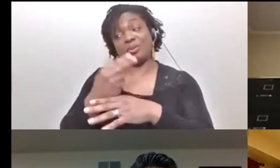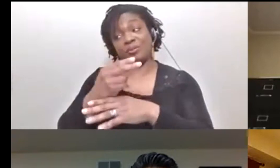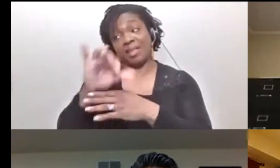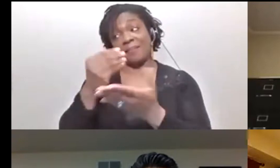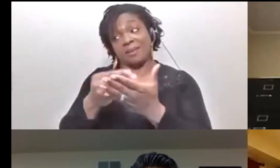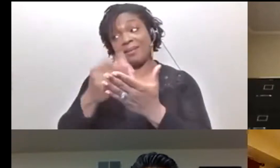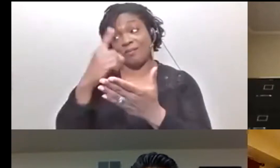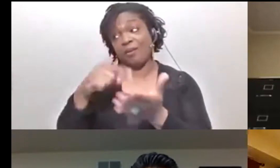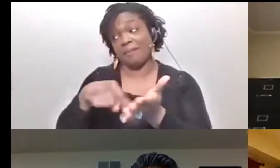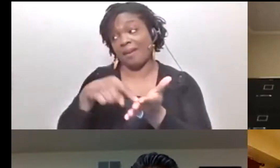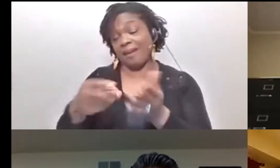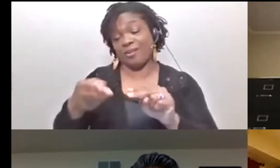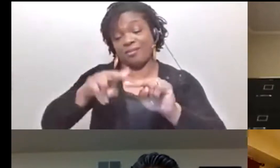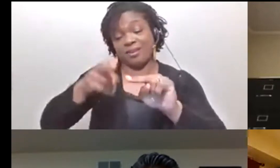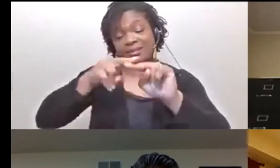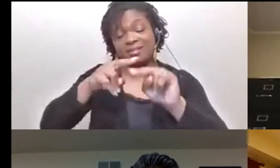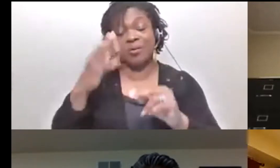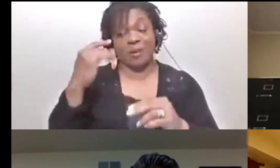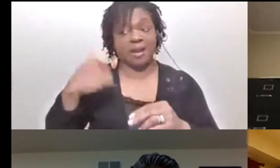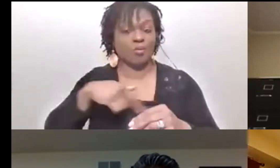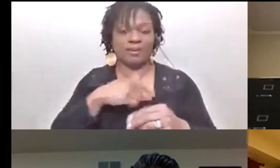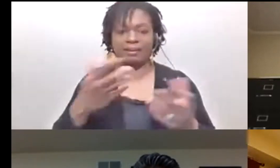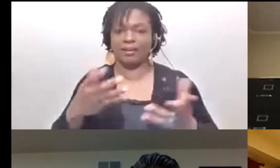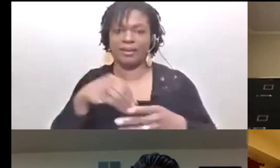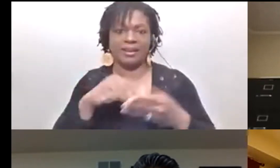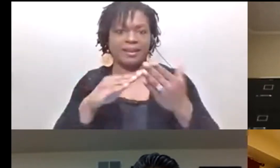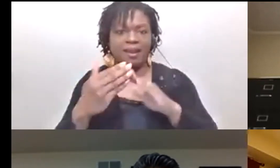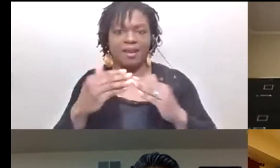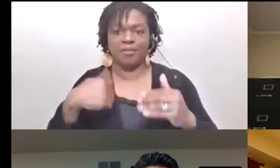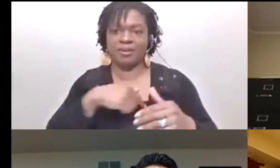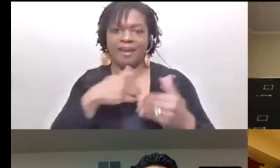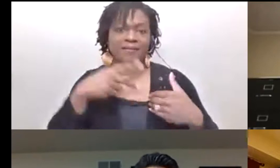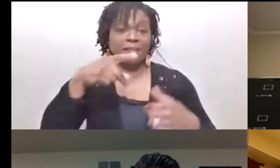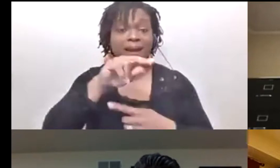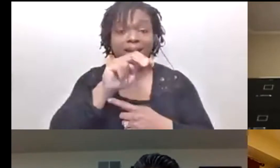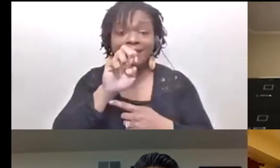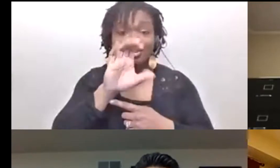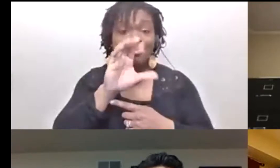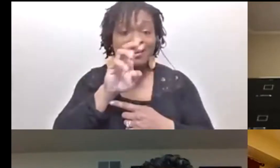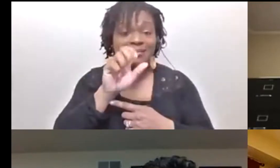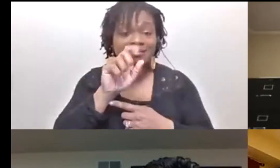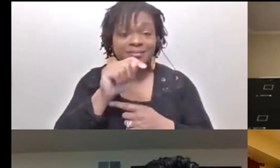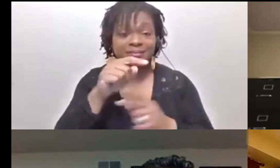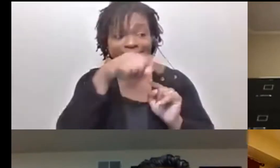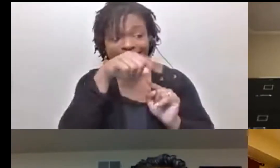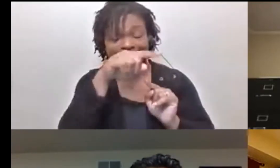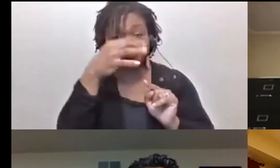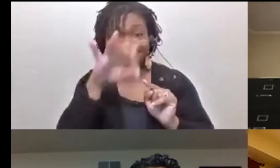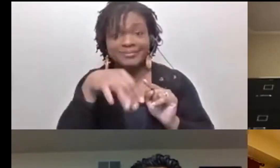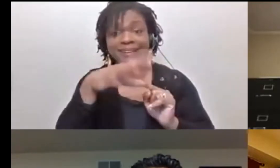we are in a town where there's, we have Pinecrest down the street. We have other providers in this area. It's very competitive.